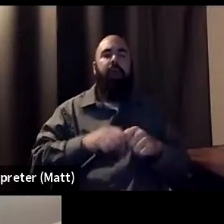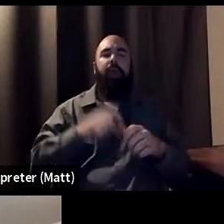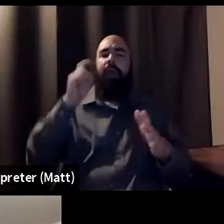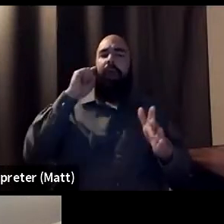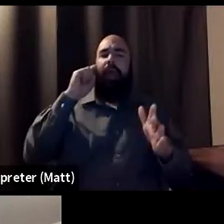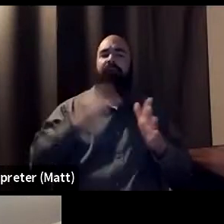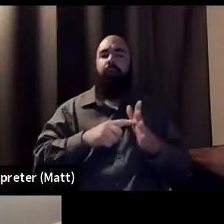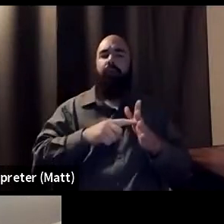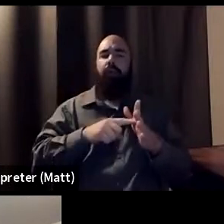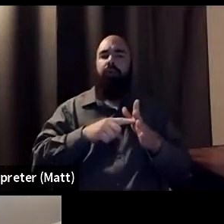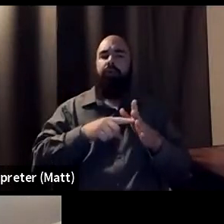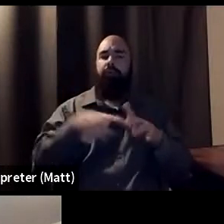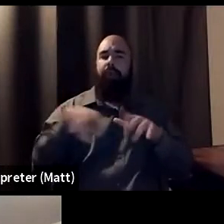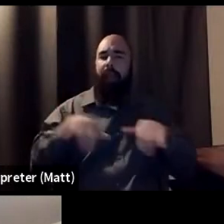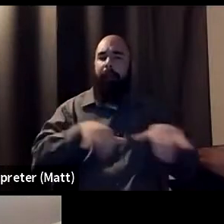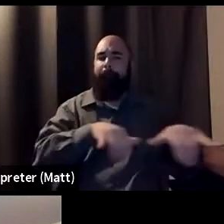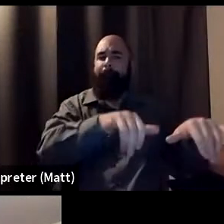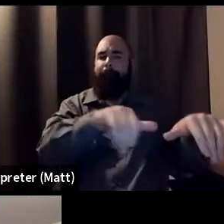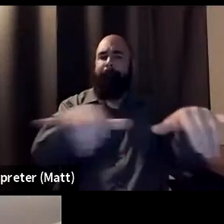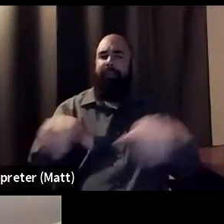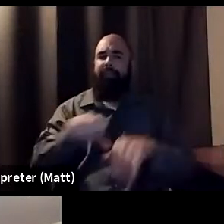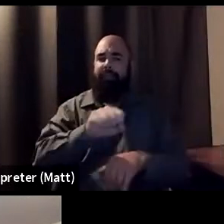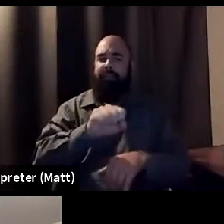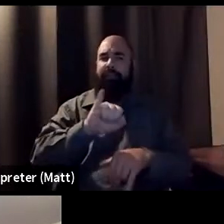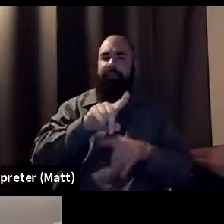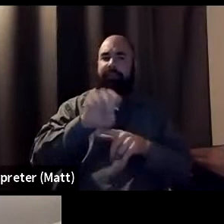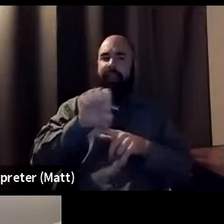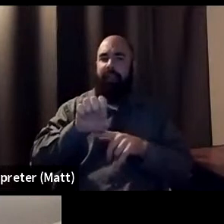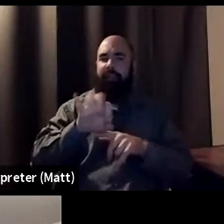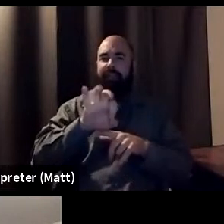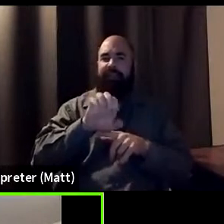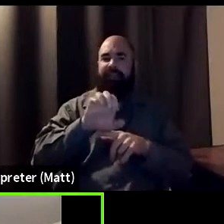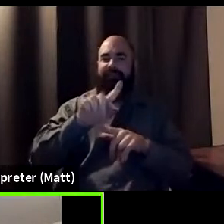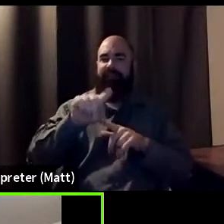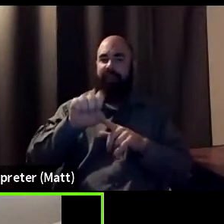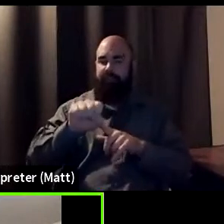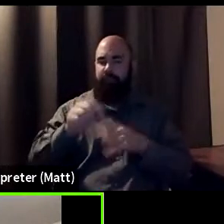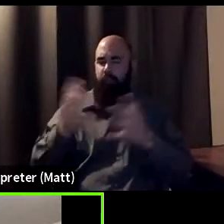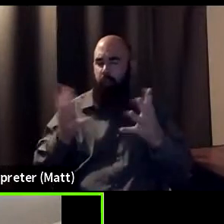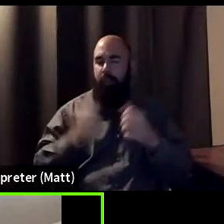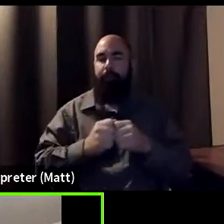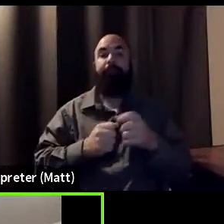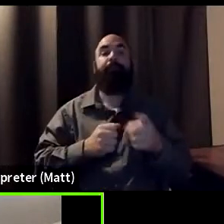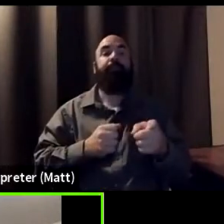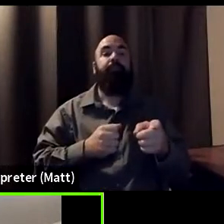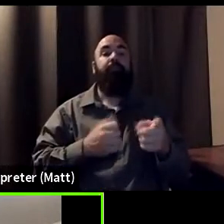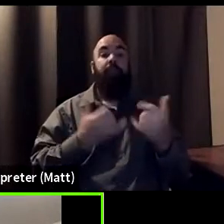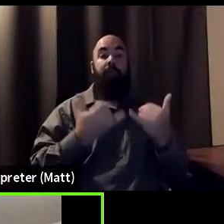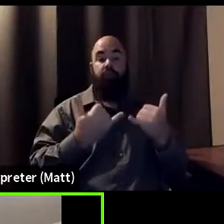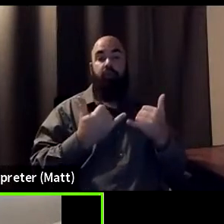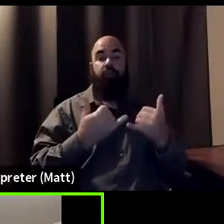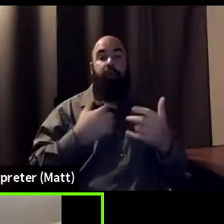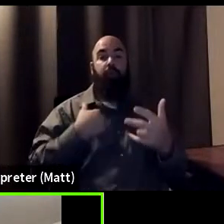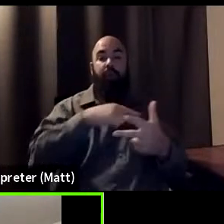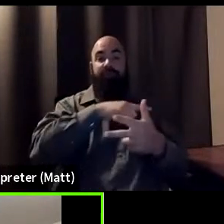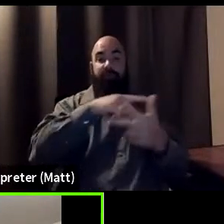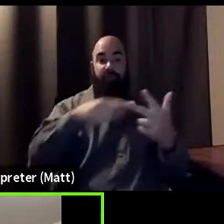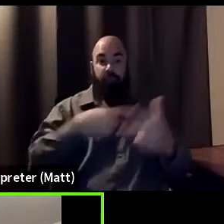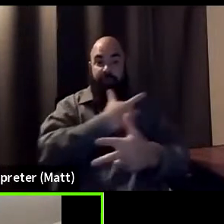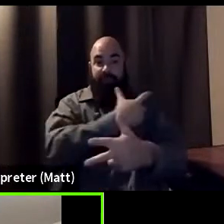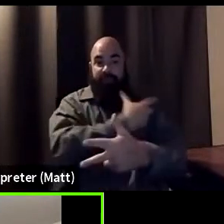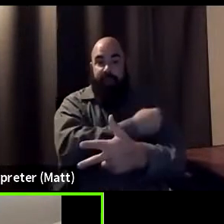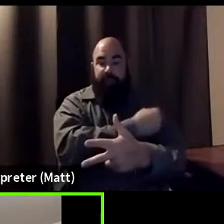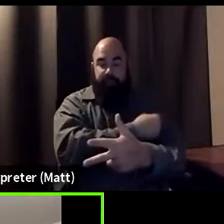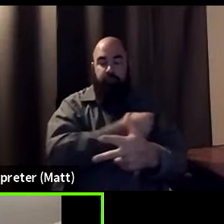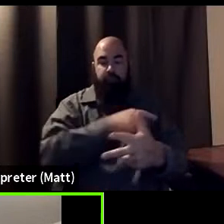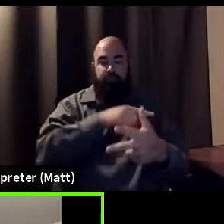that you all are observing from residents in the New River Valley? So the vaccines we have, there are 3 of them that have been